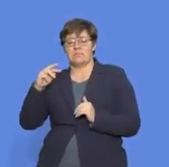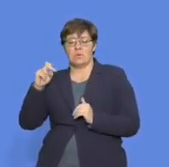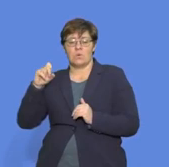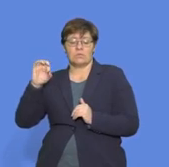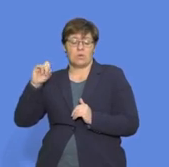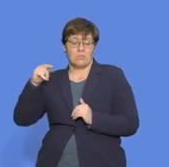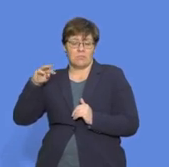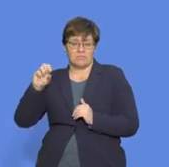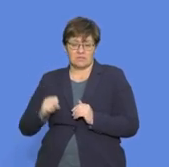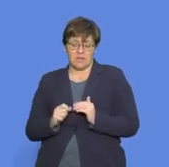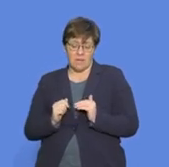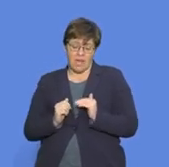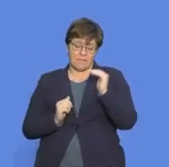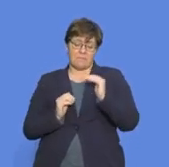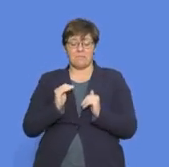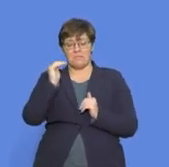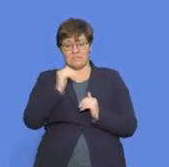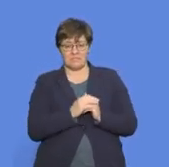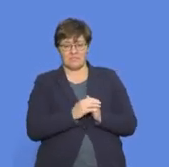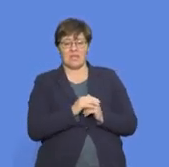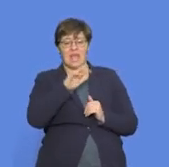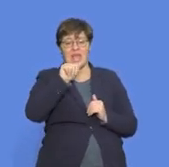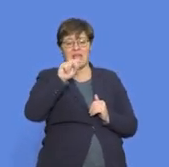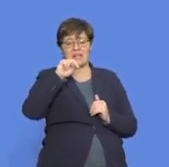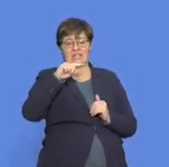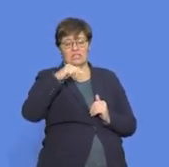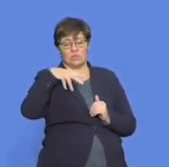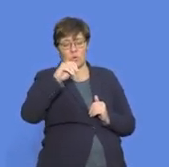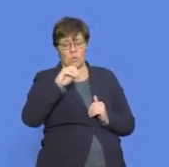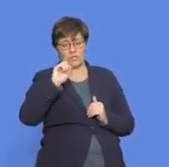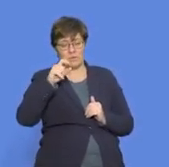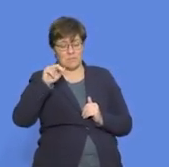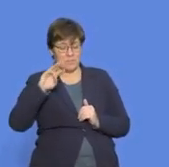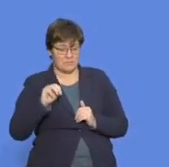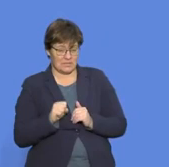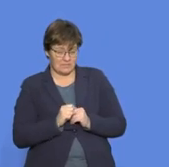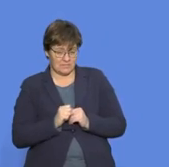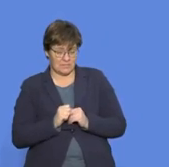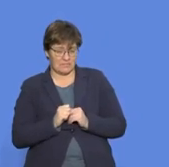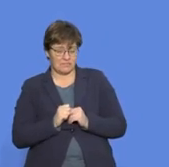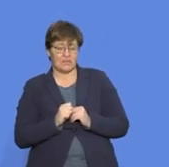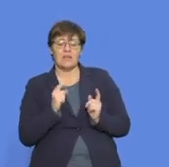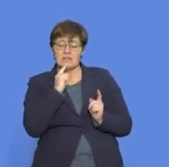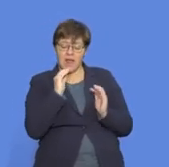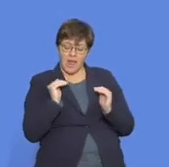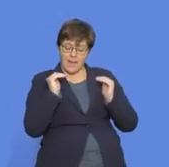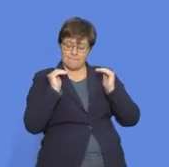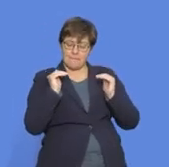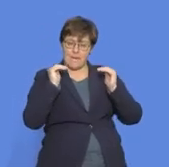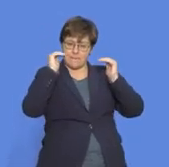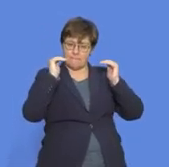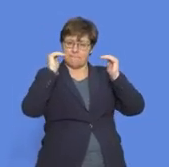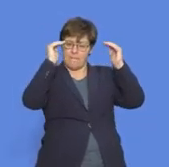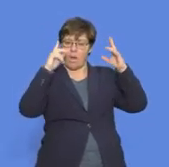the branch, and here we have our angiosperms. And each branch, as we go up, we see the organisms becoming more